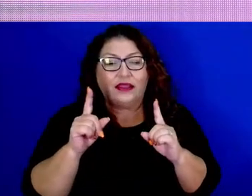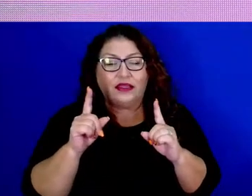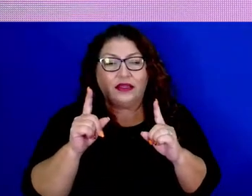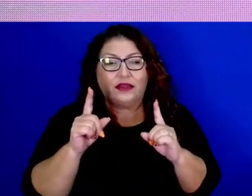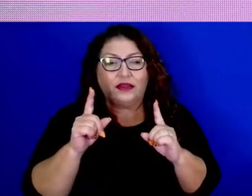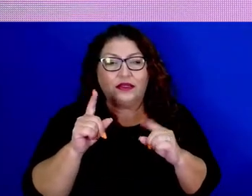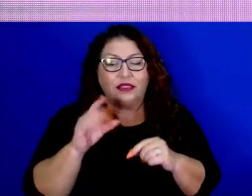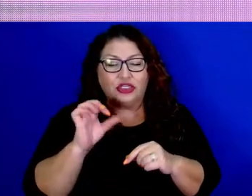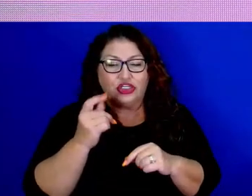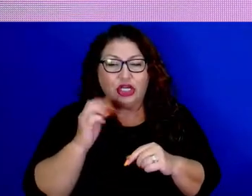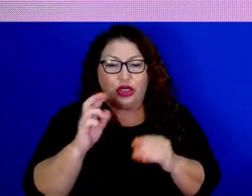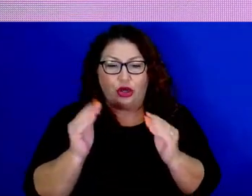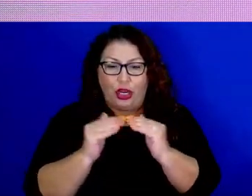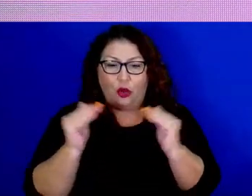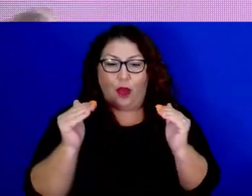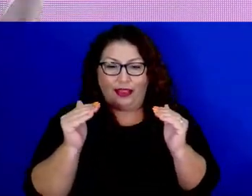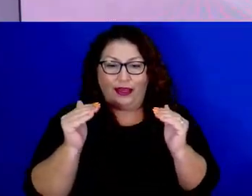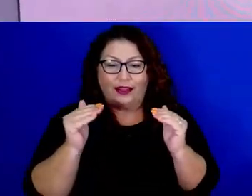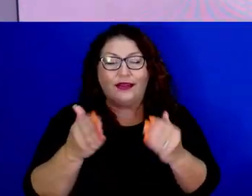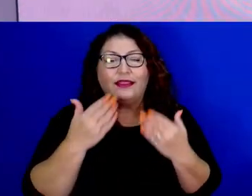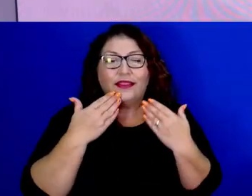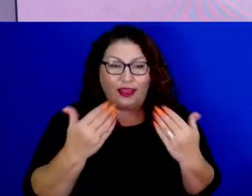equality. Thank you.